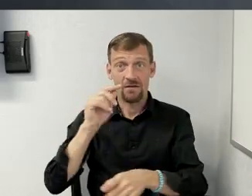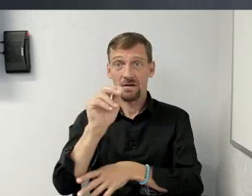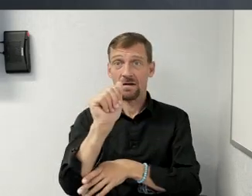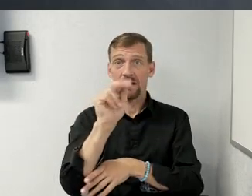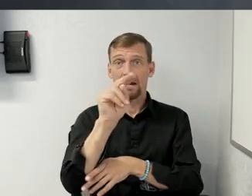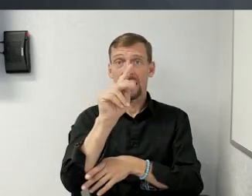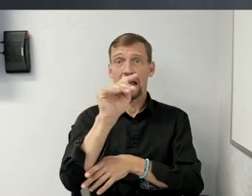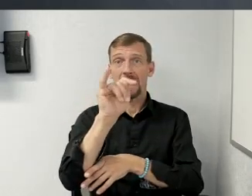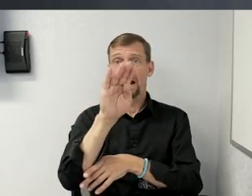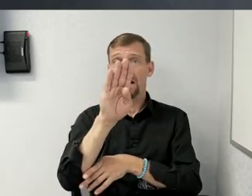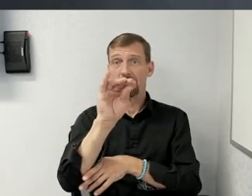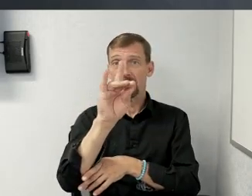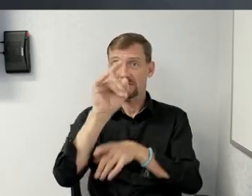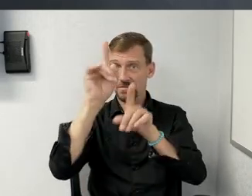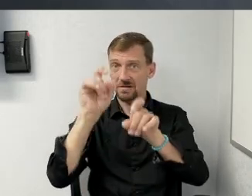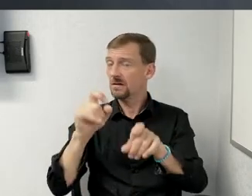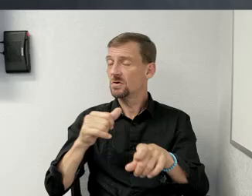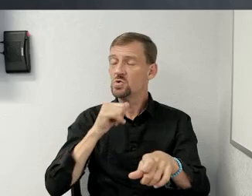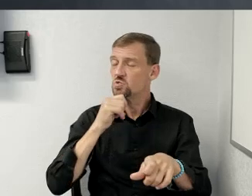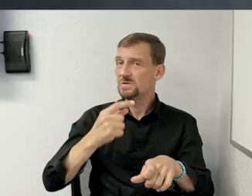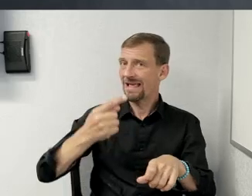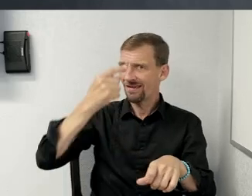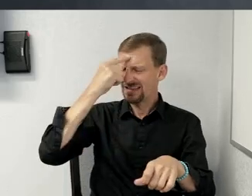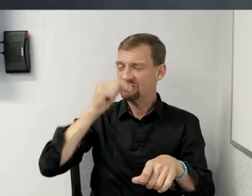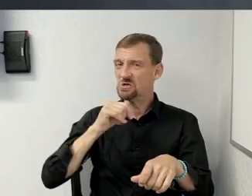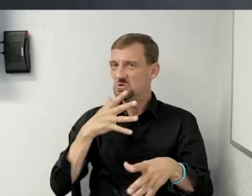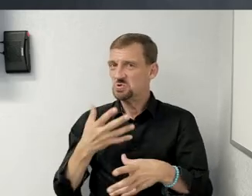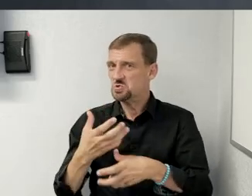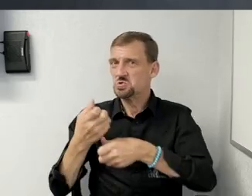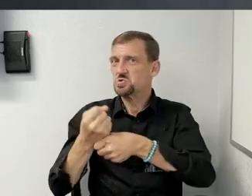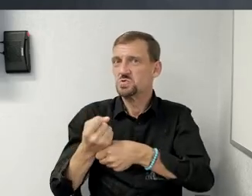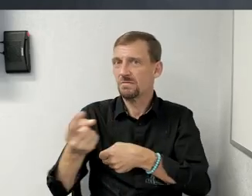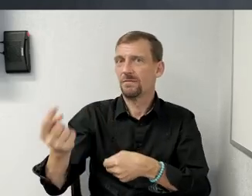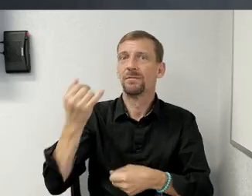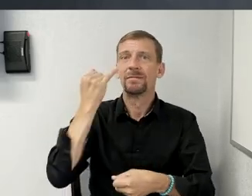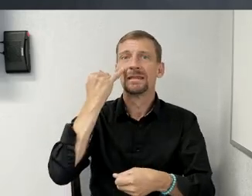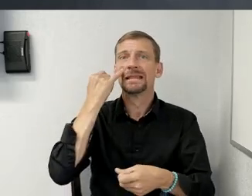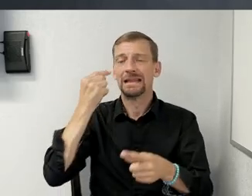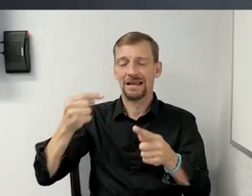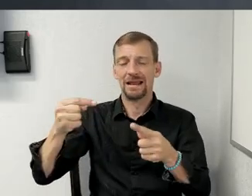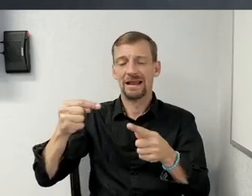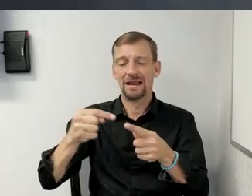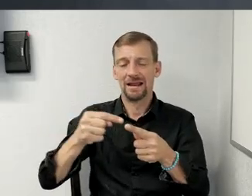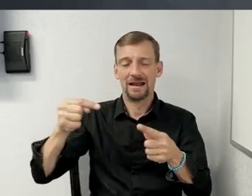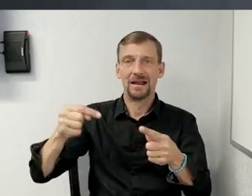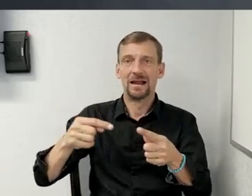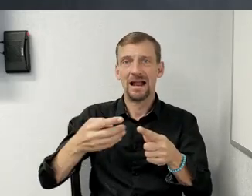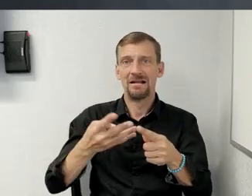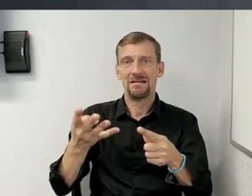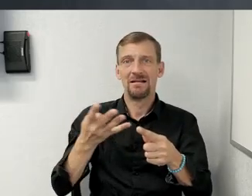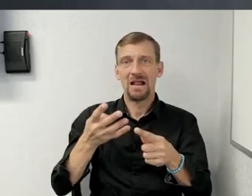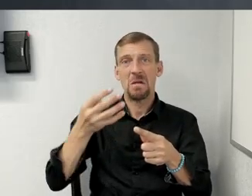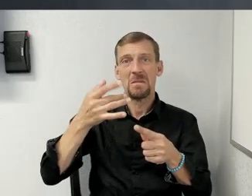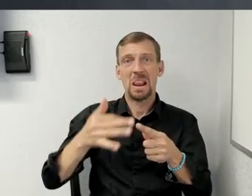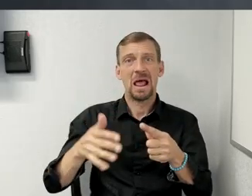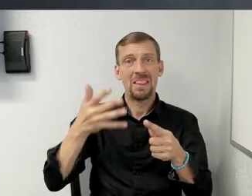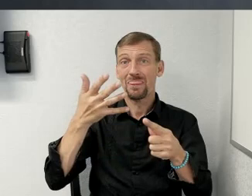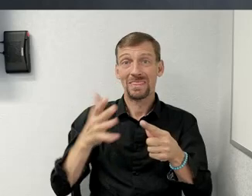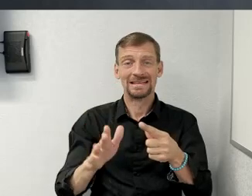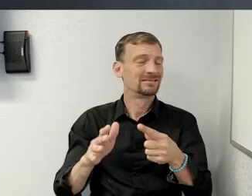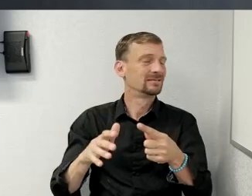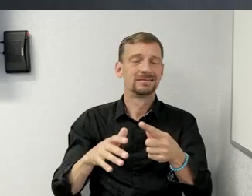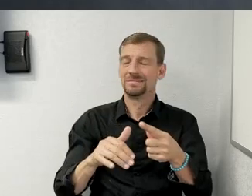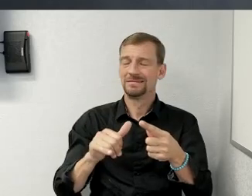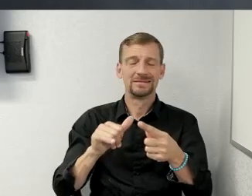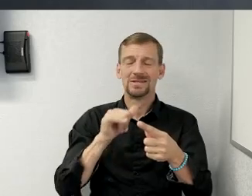purposely stayed away from them because we don't frankly trust, when you're just pricking the end of your finger and taking a little blood drop, we